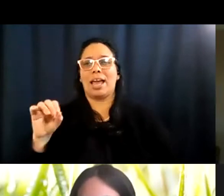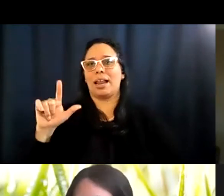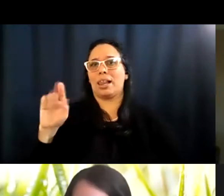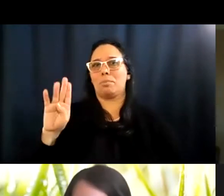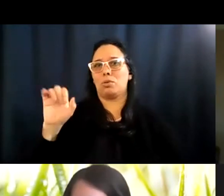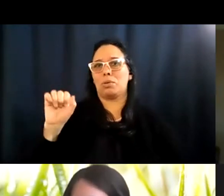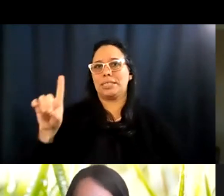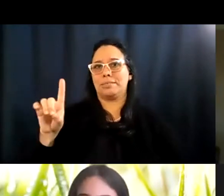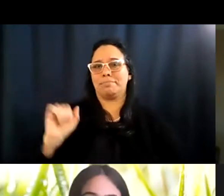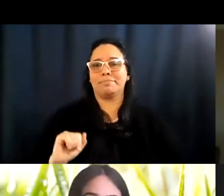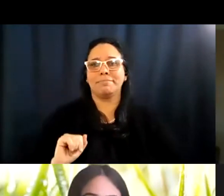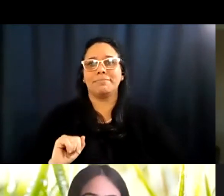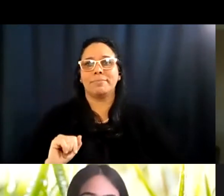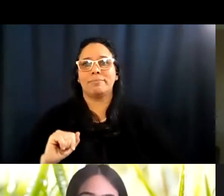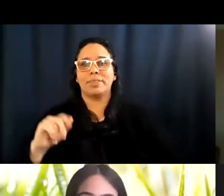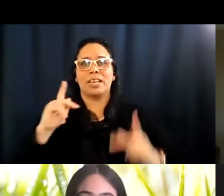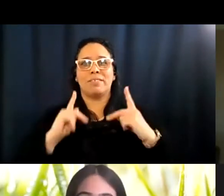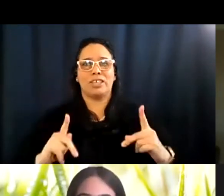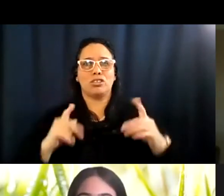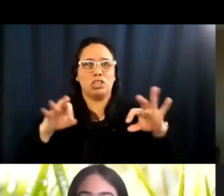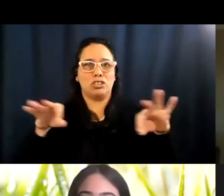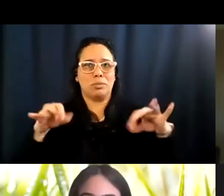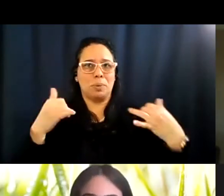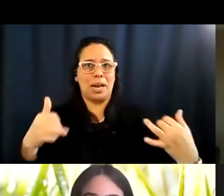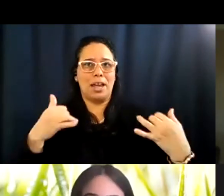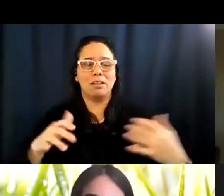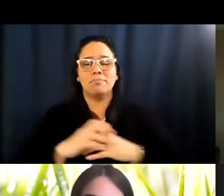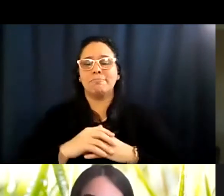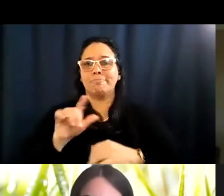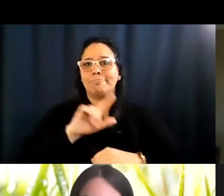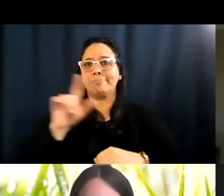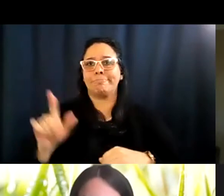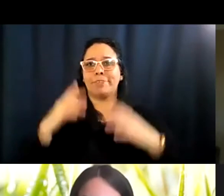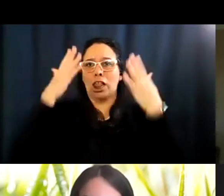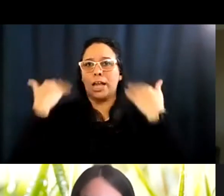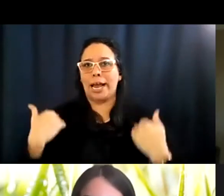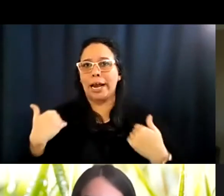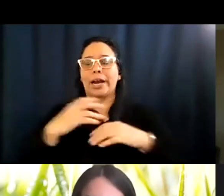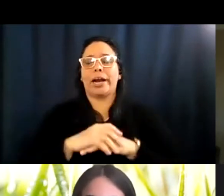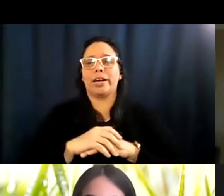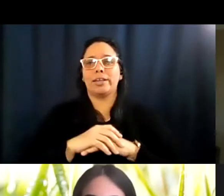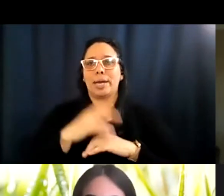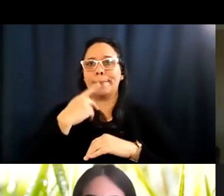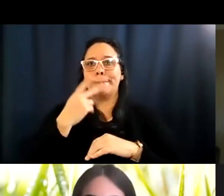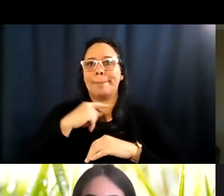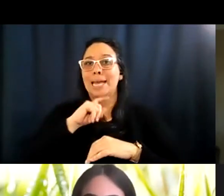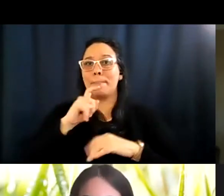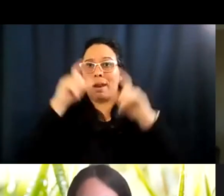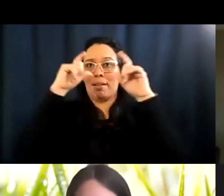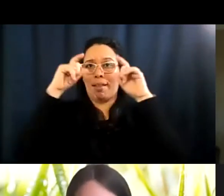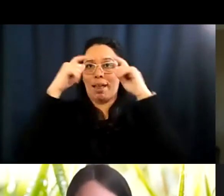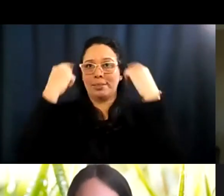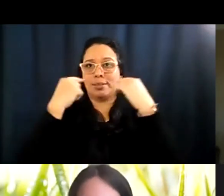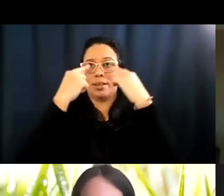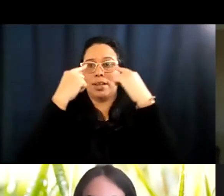District. Her physical description is, Lena Serrano has long dark hair, wears pink metallic frame glasses, and is currently wearing